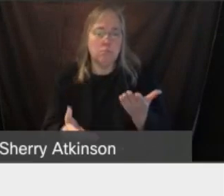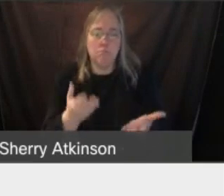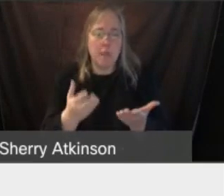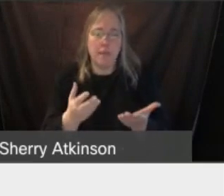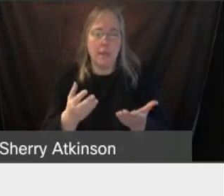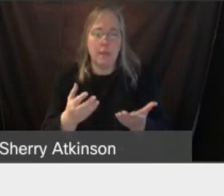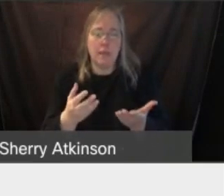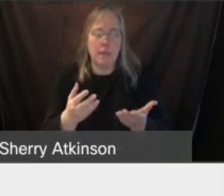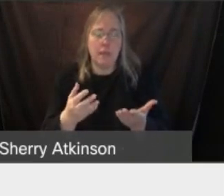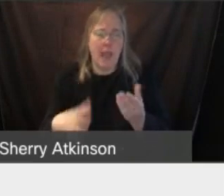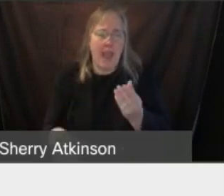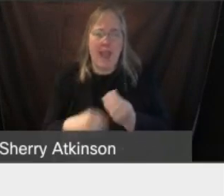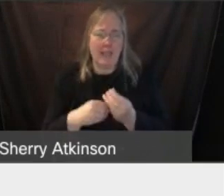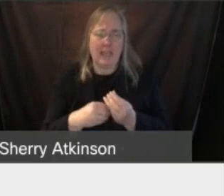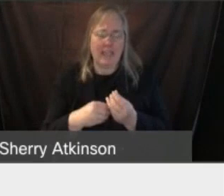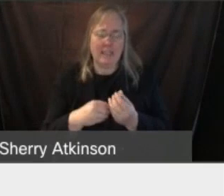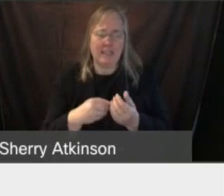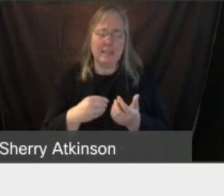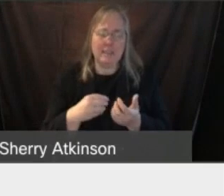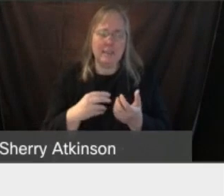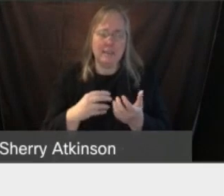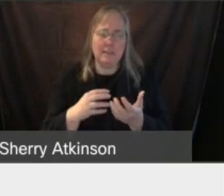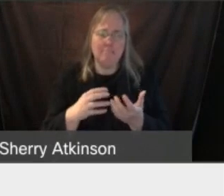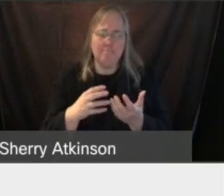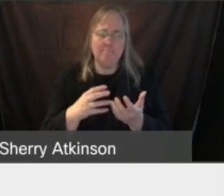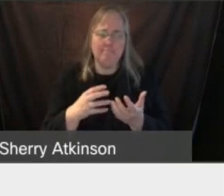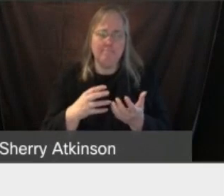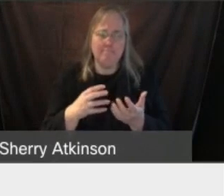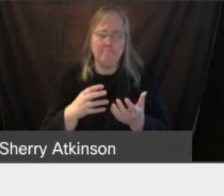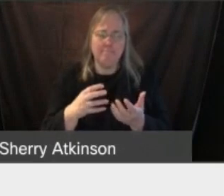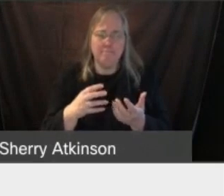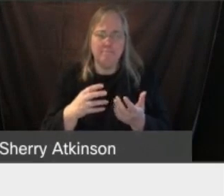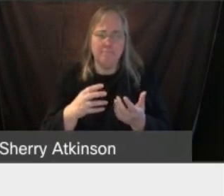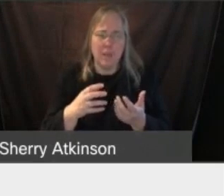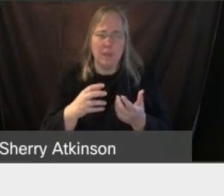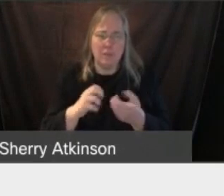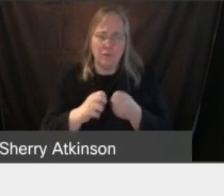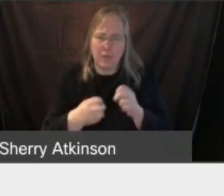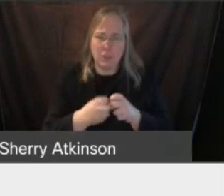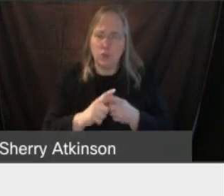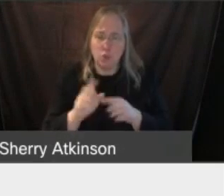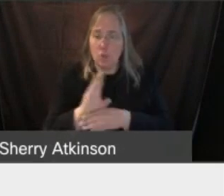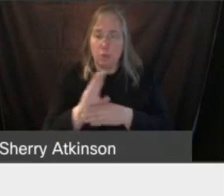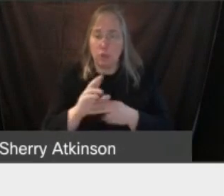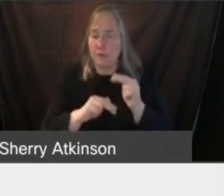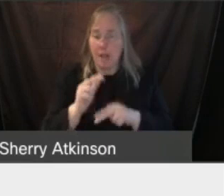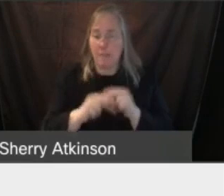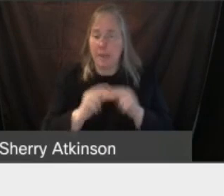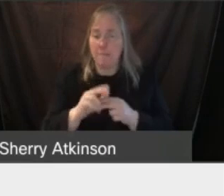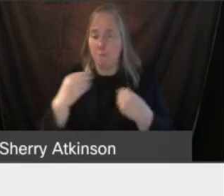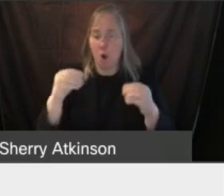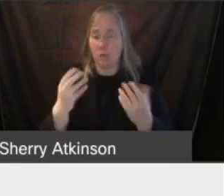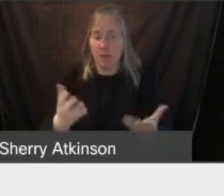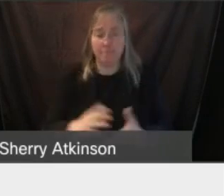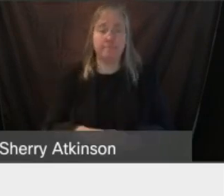adding maybe friction to the commercial development market. Excuse